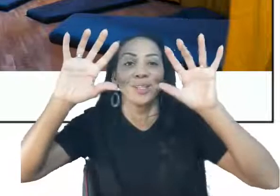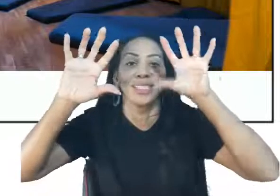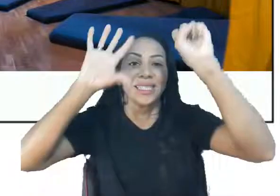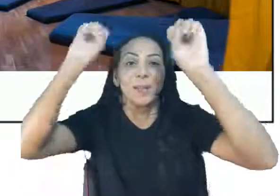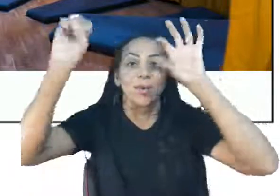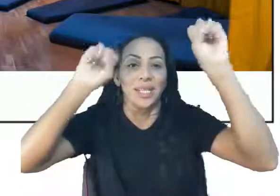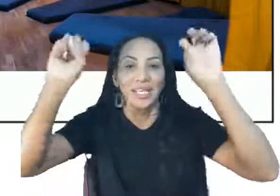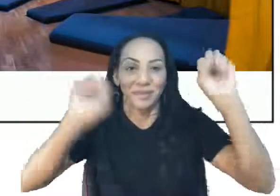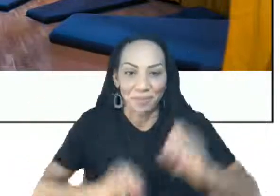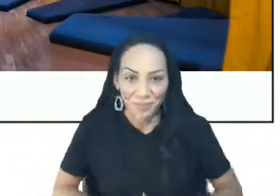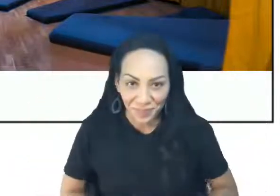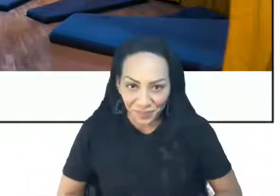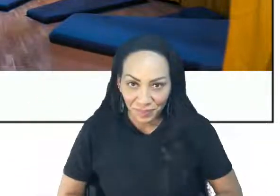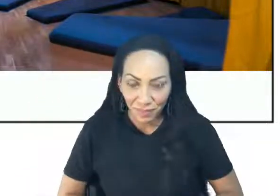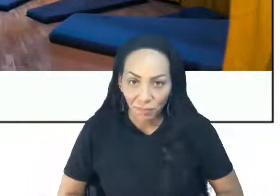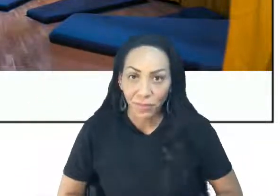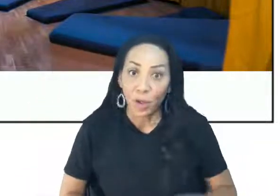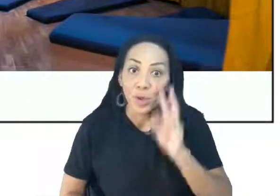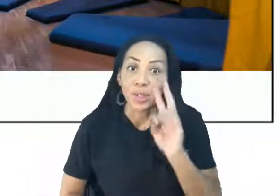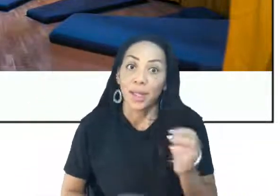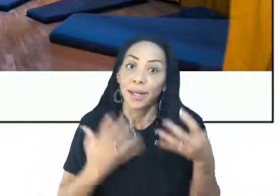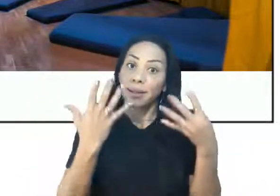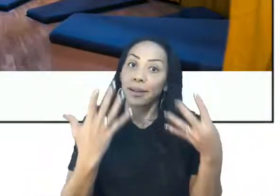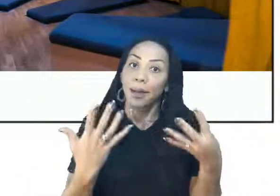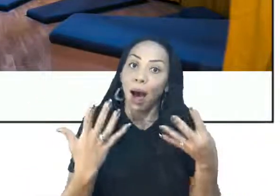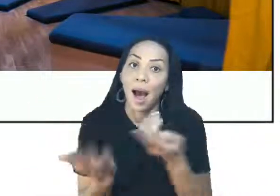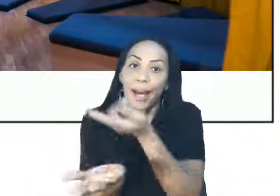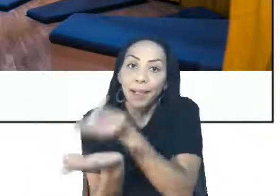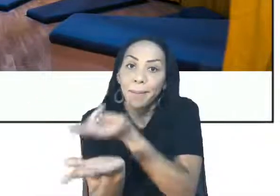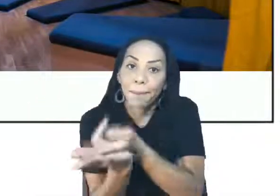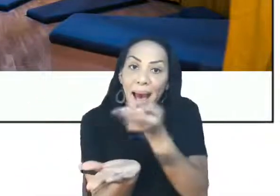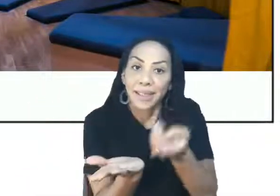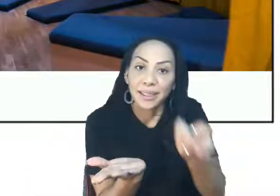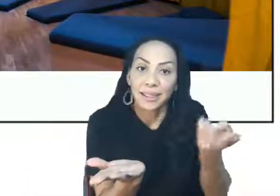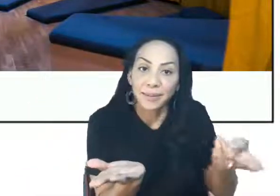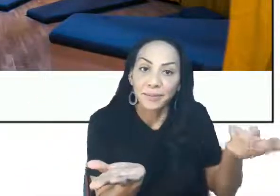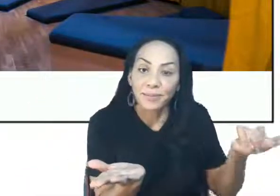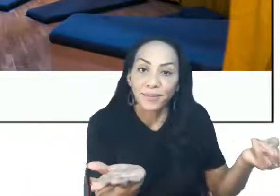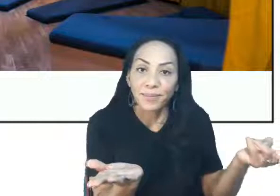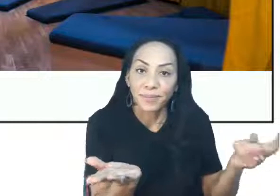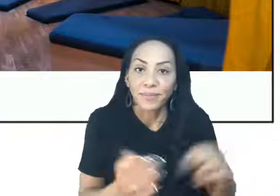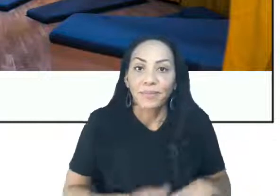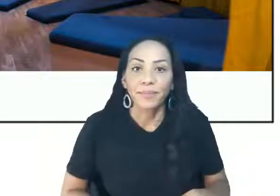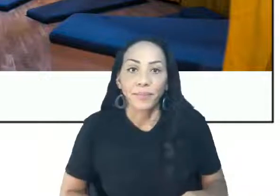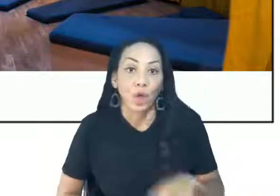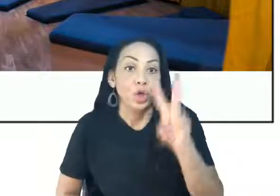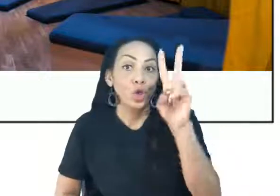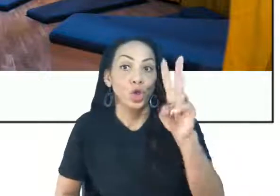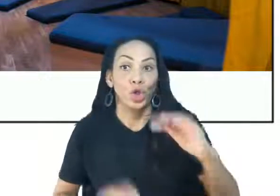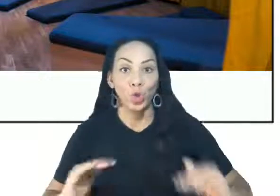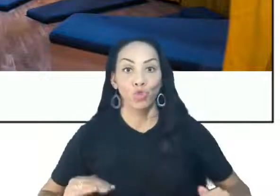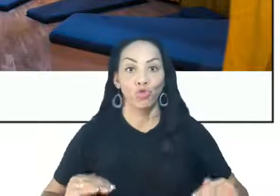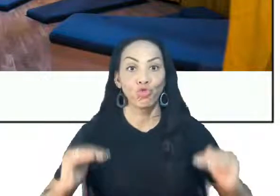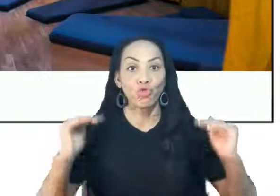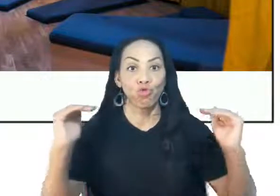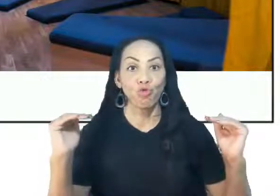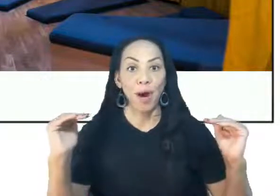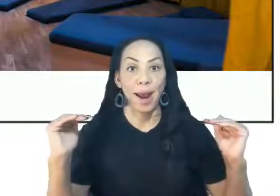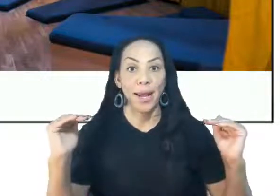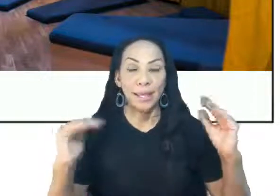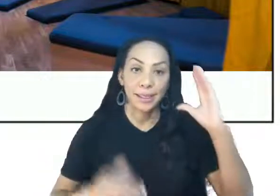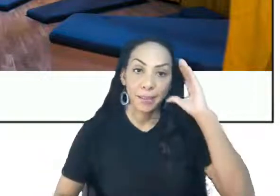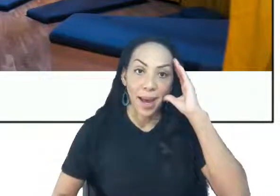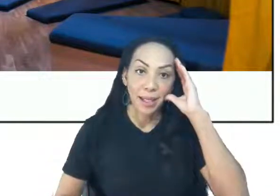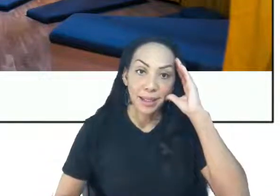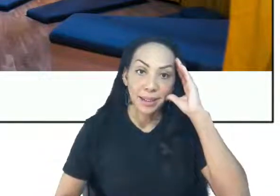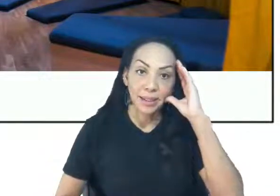like 9 mats and 7 mats and 2 raised beds, which are the structures that we invited